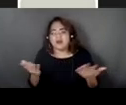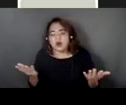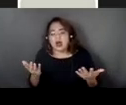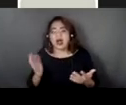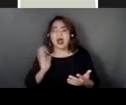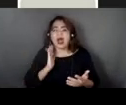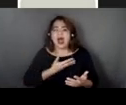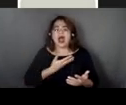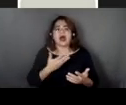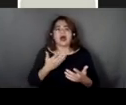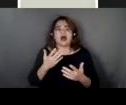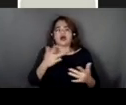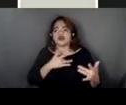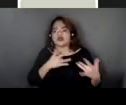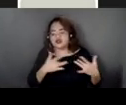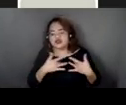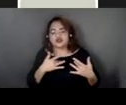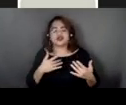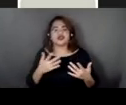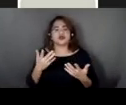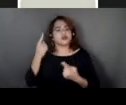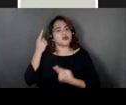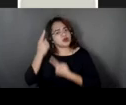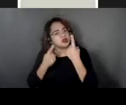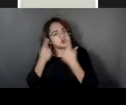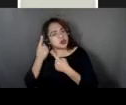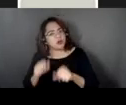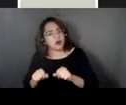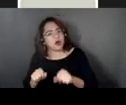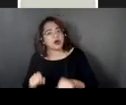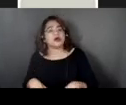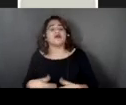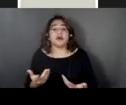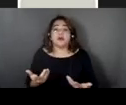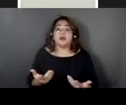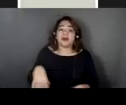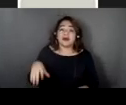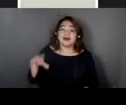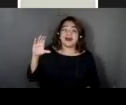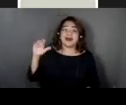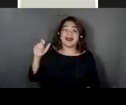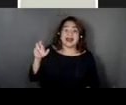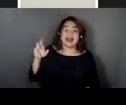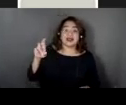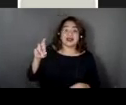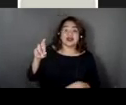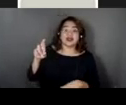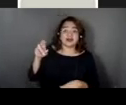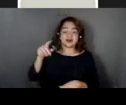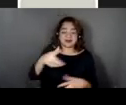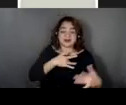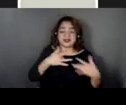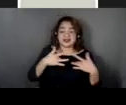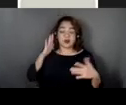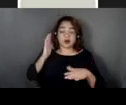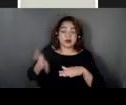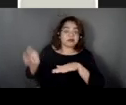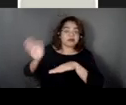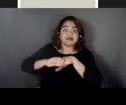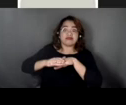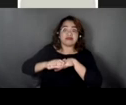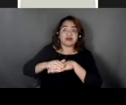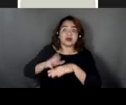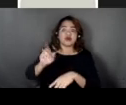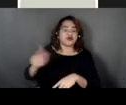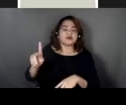The risk of cancer with hormone therapy is actually not increased. With the one exception of if we have somebody who's assigned